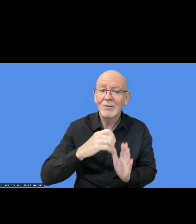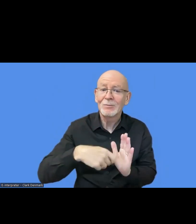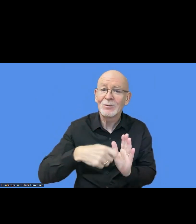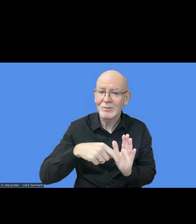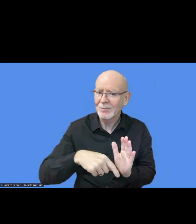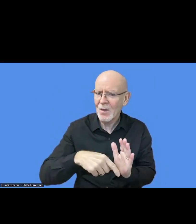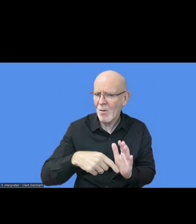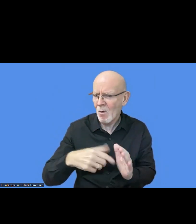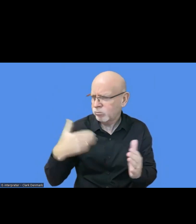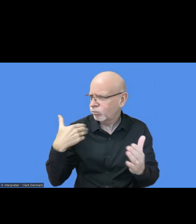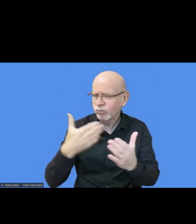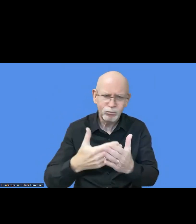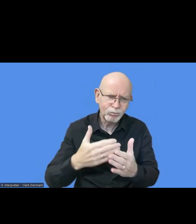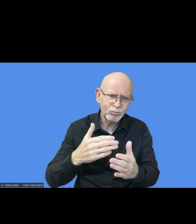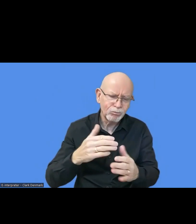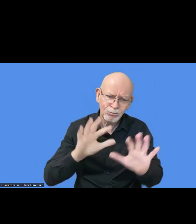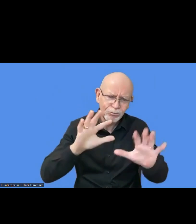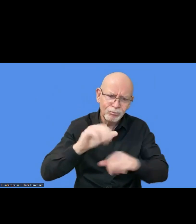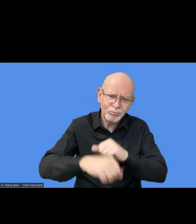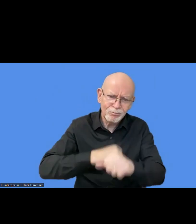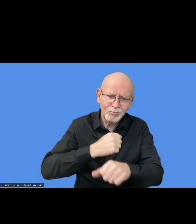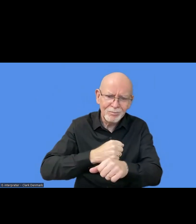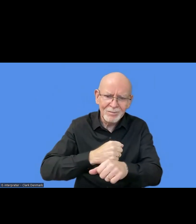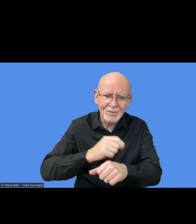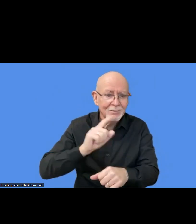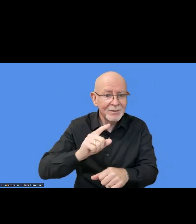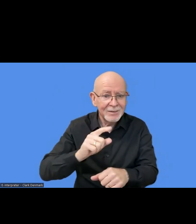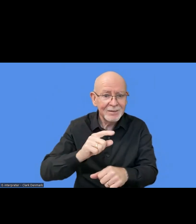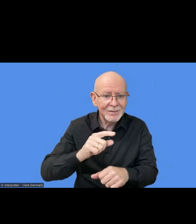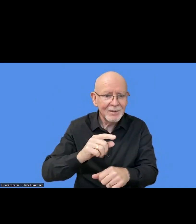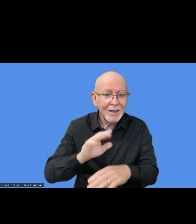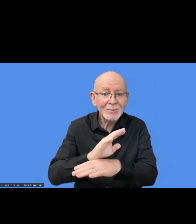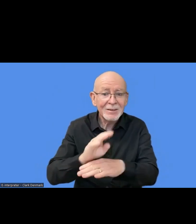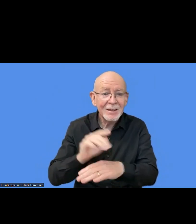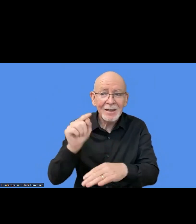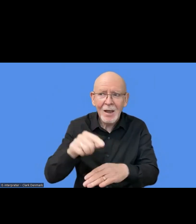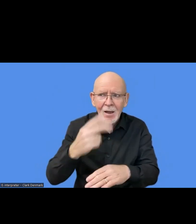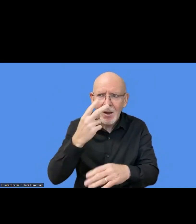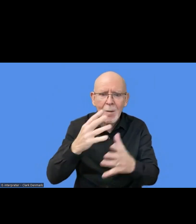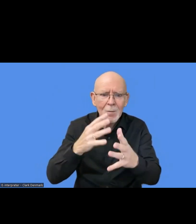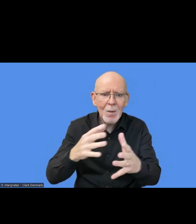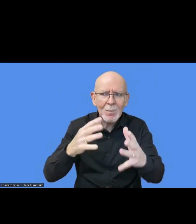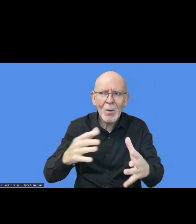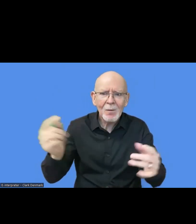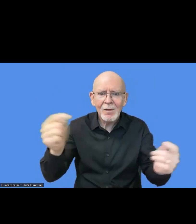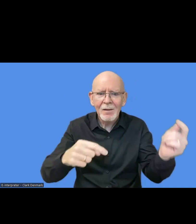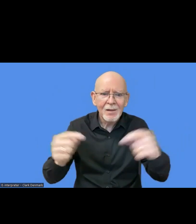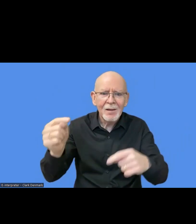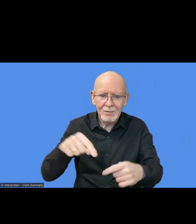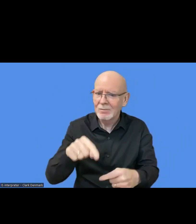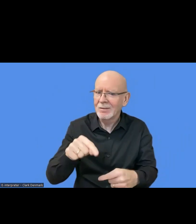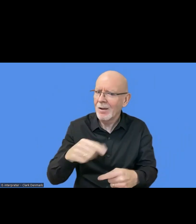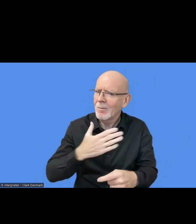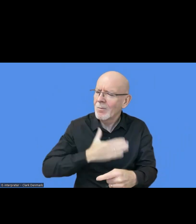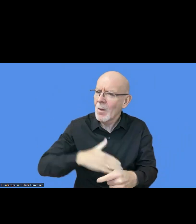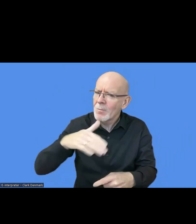today's webinar. Now, thanks a lot again to all the speakers, Anna, Madam Ambassador Susan, and Neil,